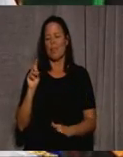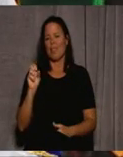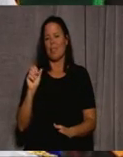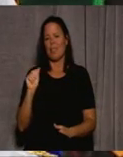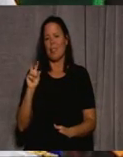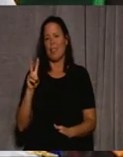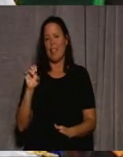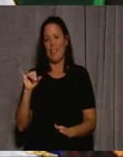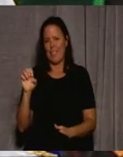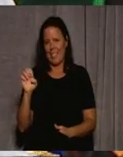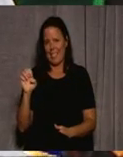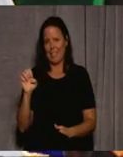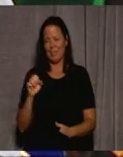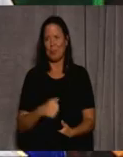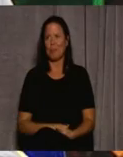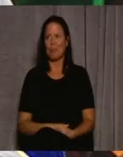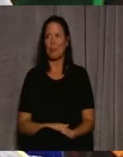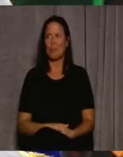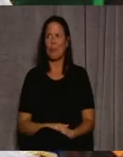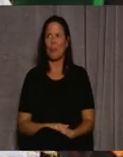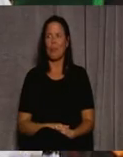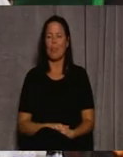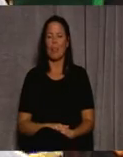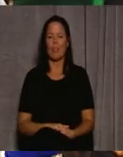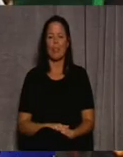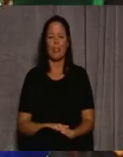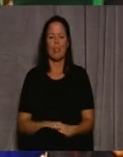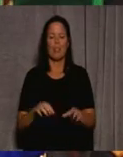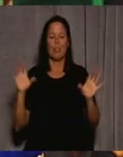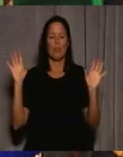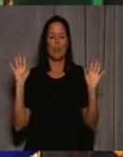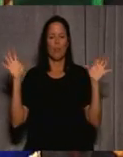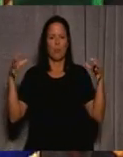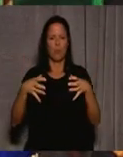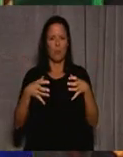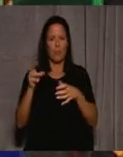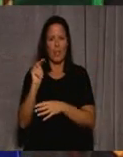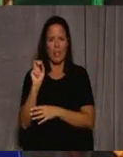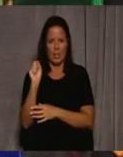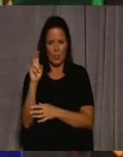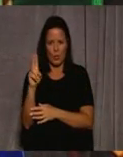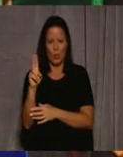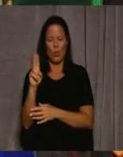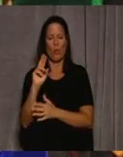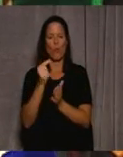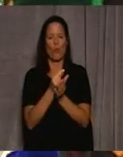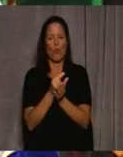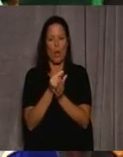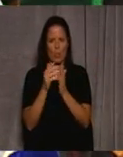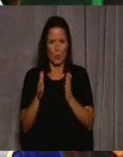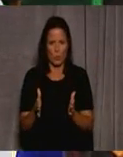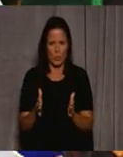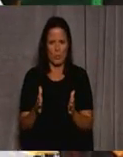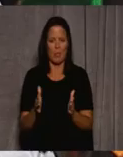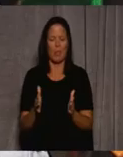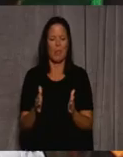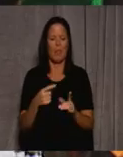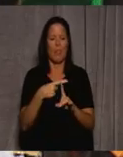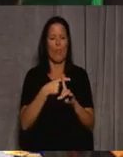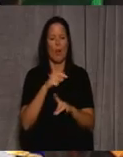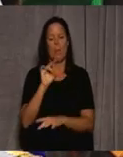In fact, the entire NSU University graduates hail